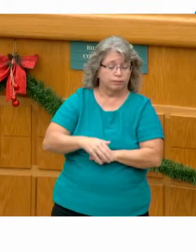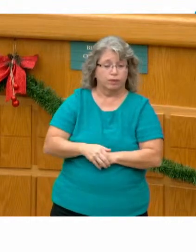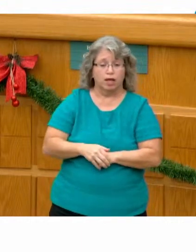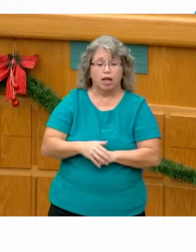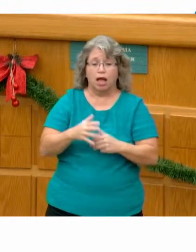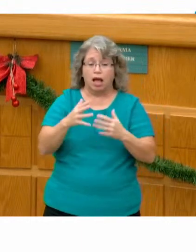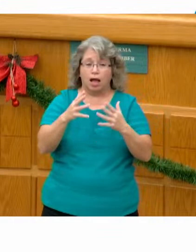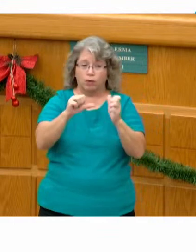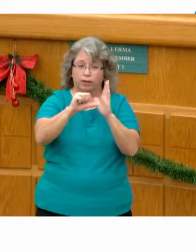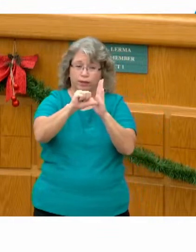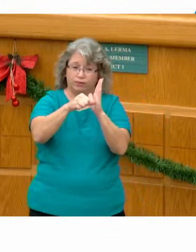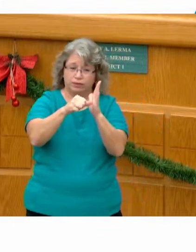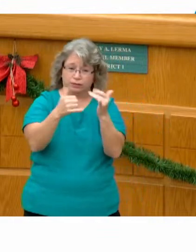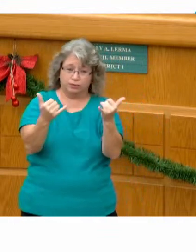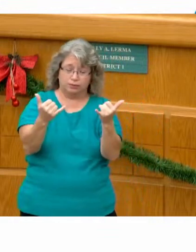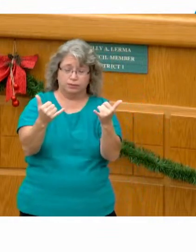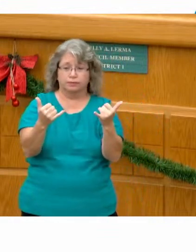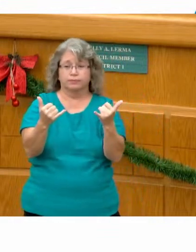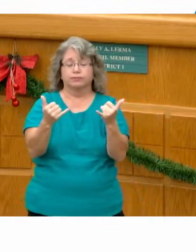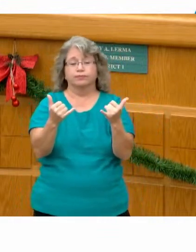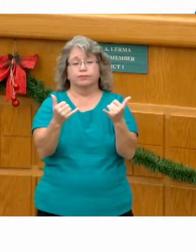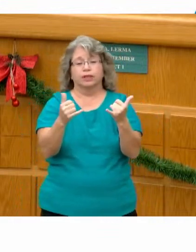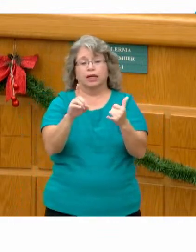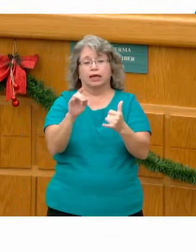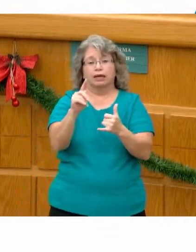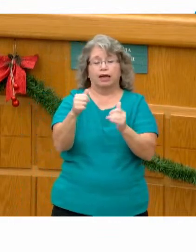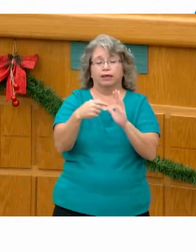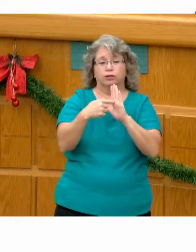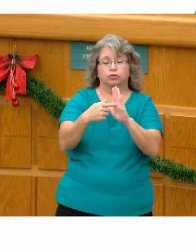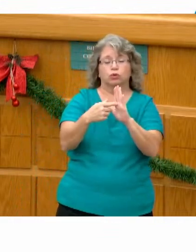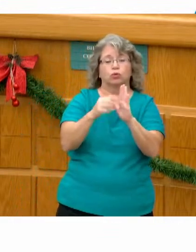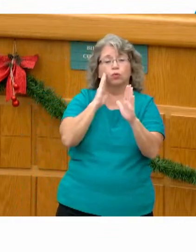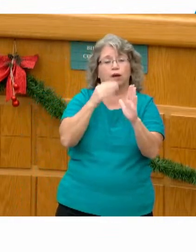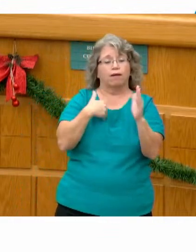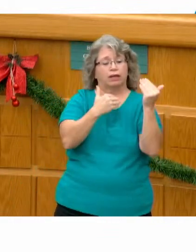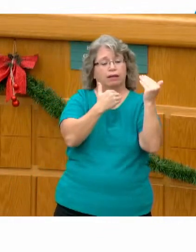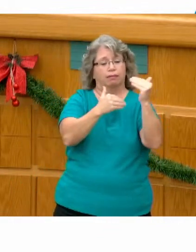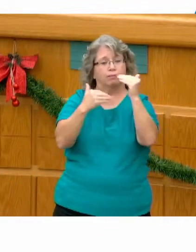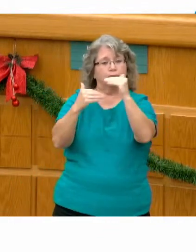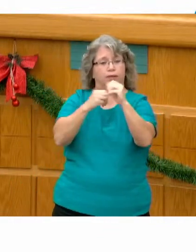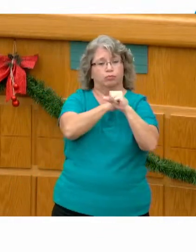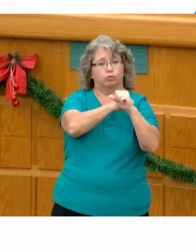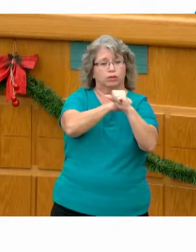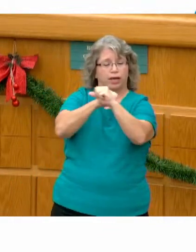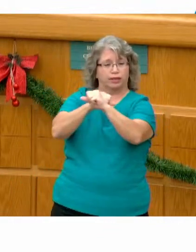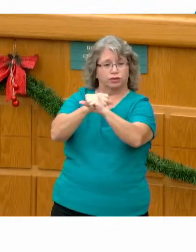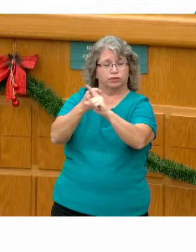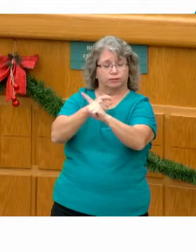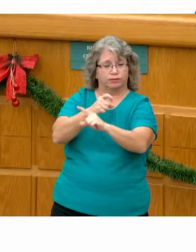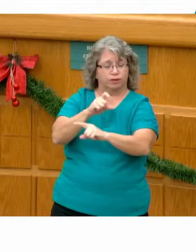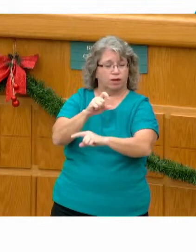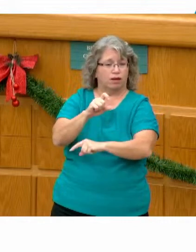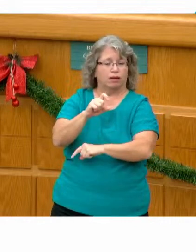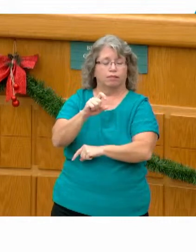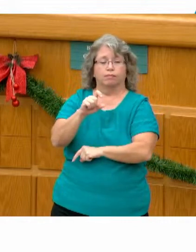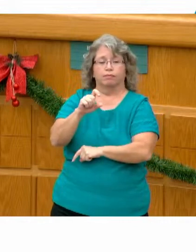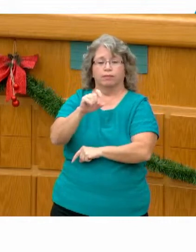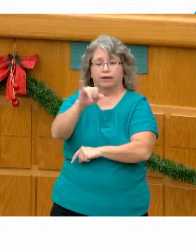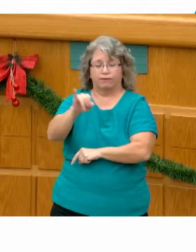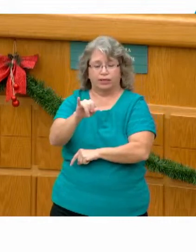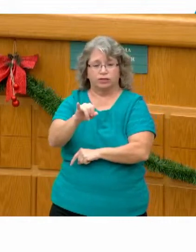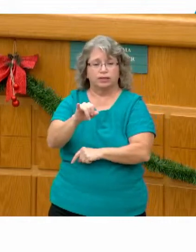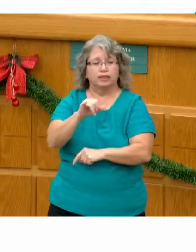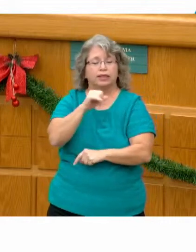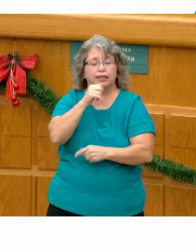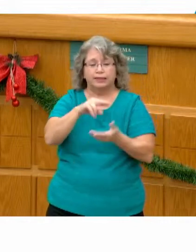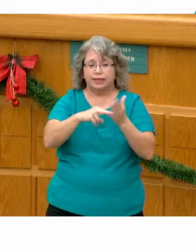data indicates that there might be limited protection against infection from the vaccinations. That doesn't mean that the vaccines don't work. The